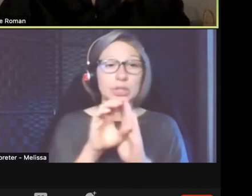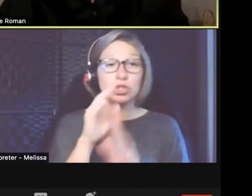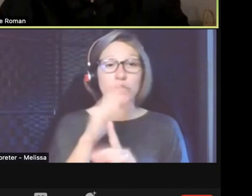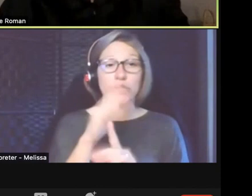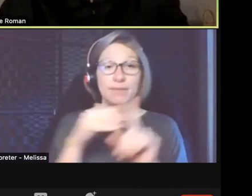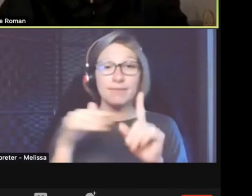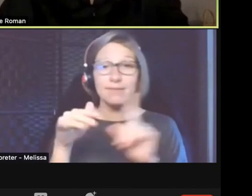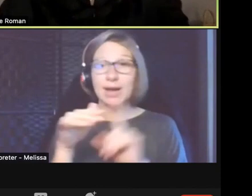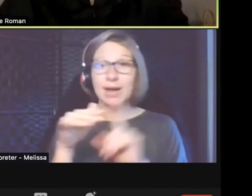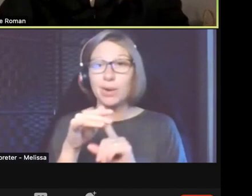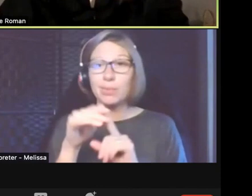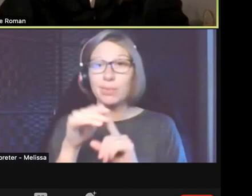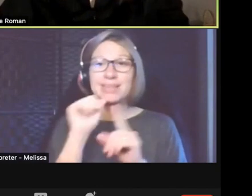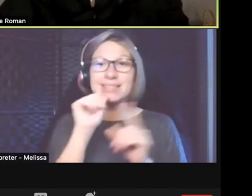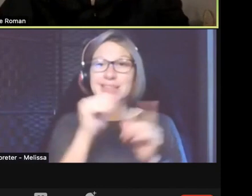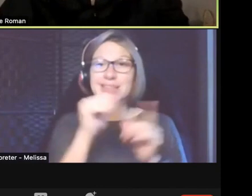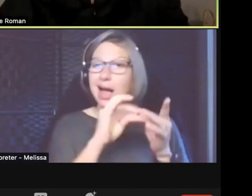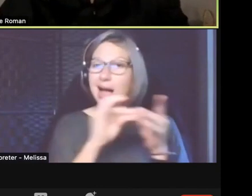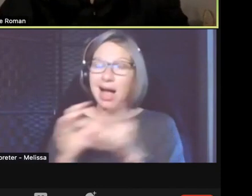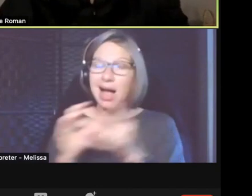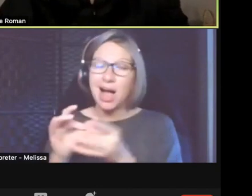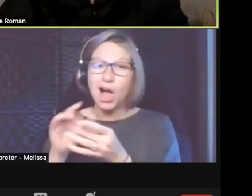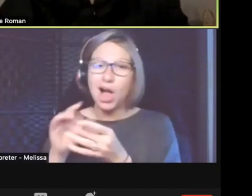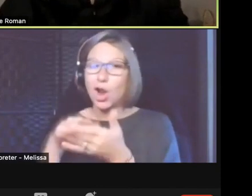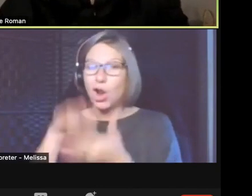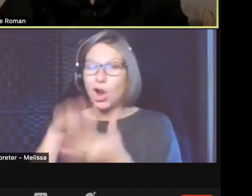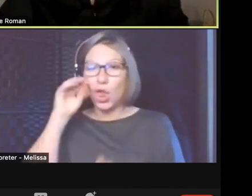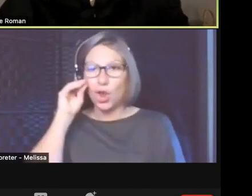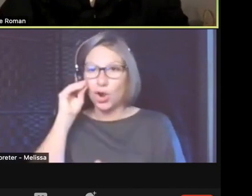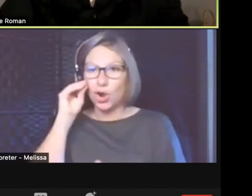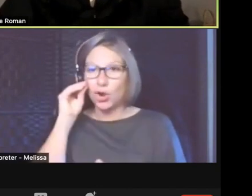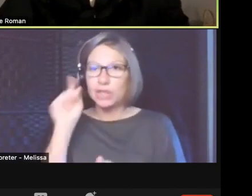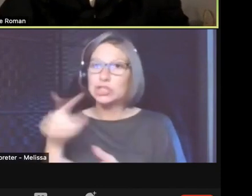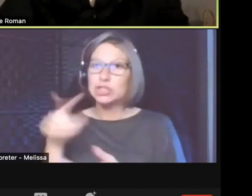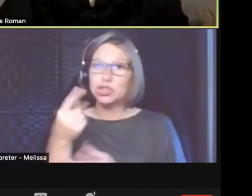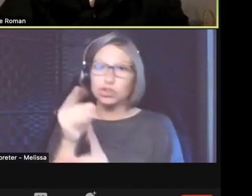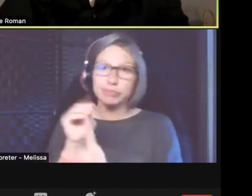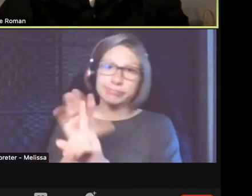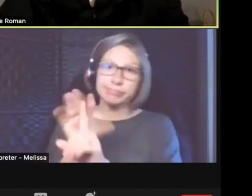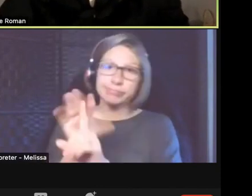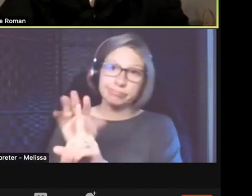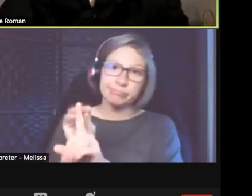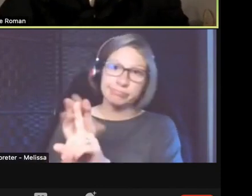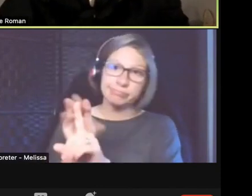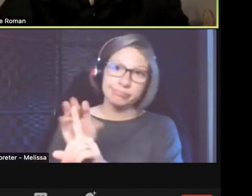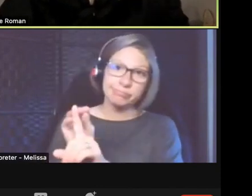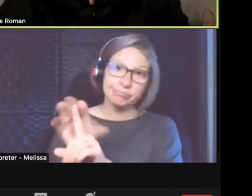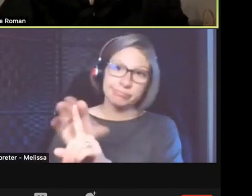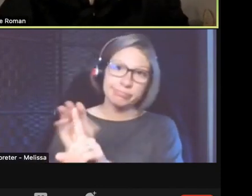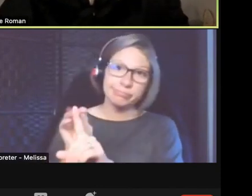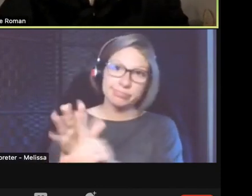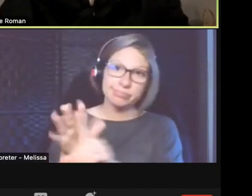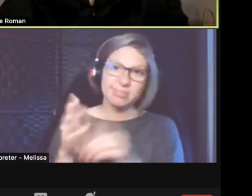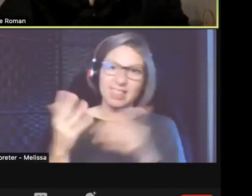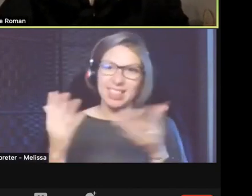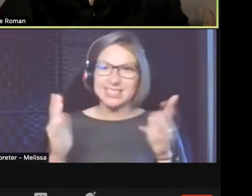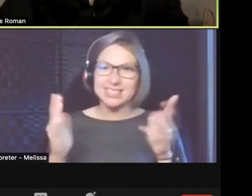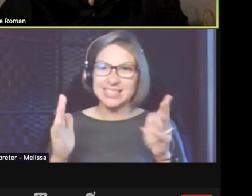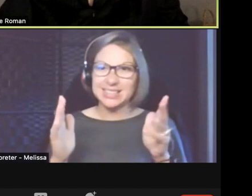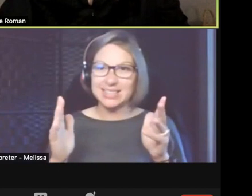So this is where a mediated experience has to occur. And